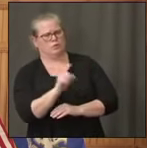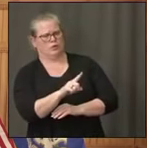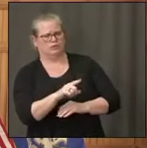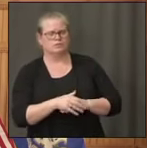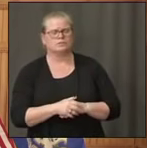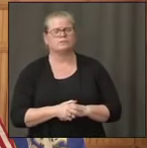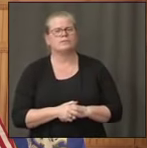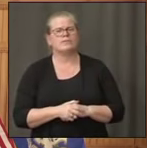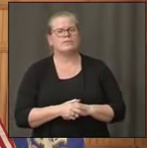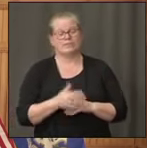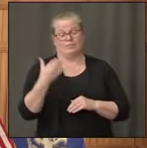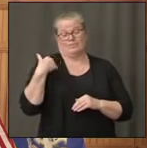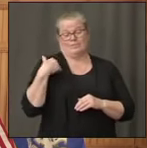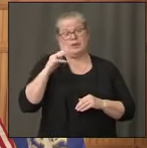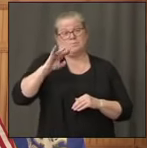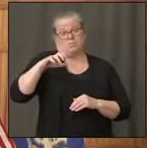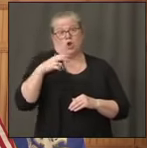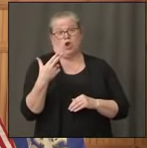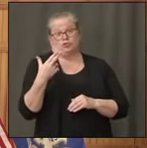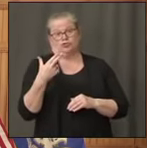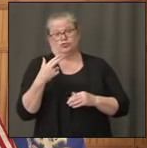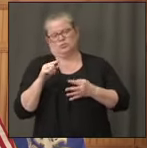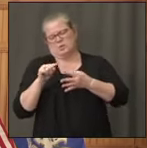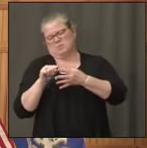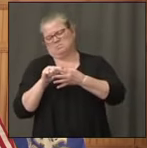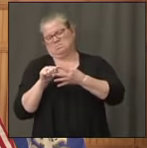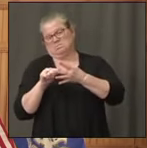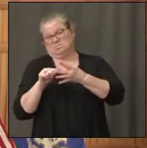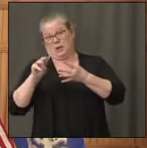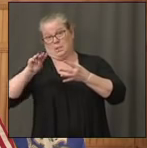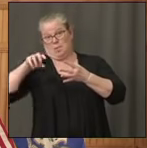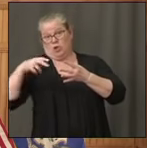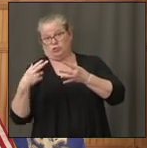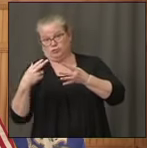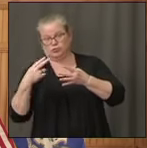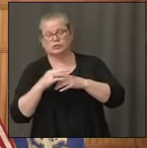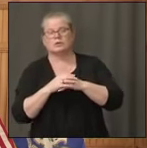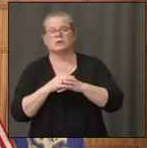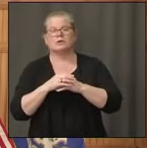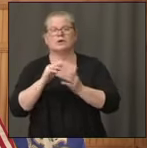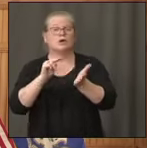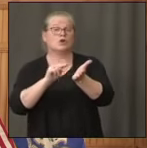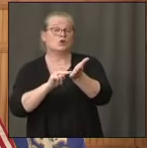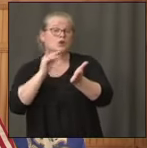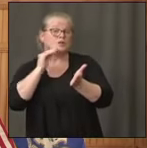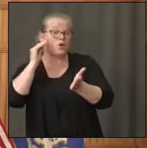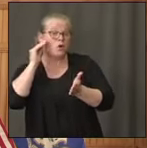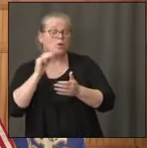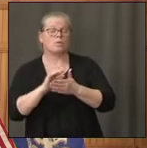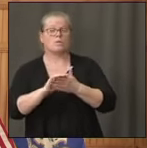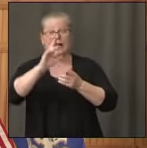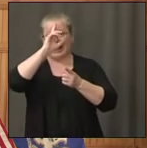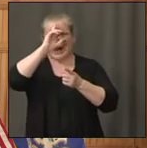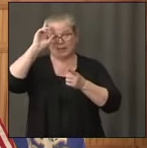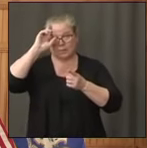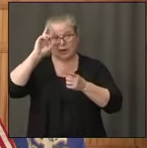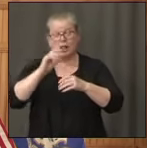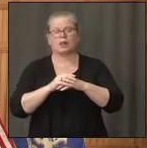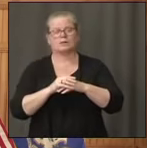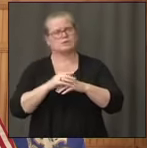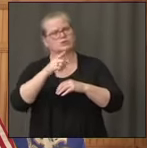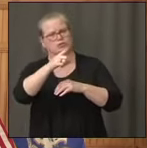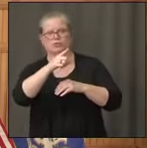nursing homes and hospitals immunity, you know, from, you know, malpractice